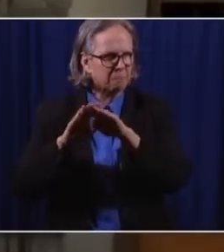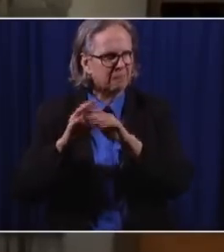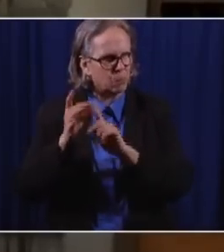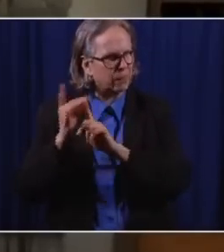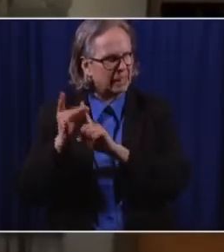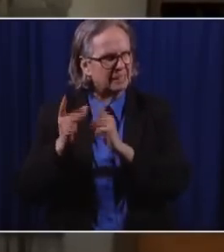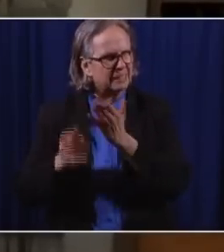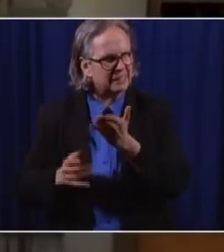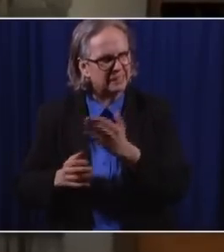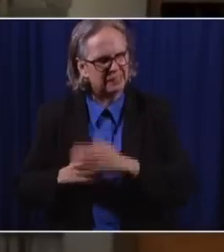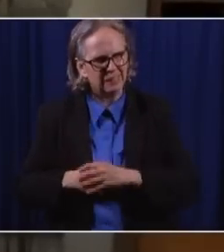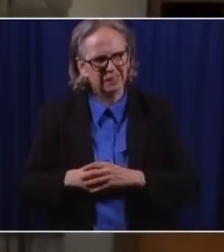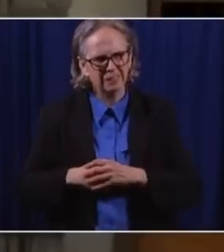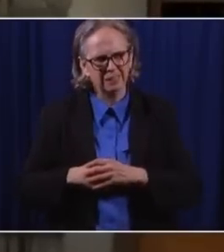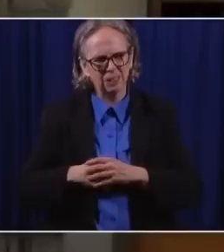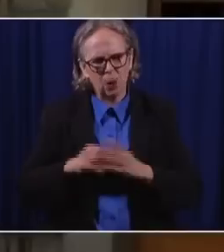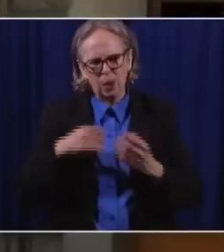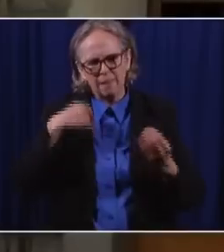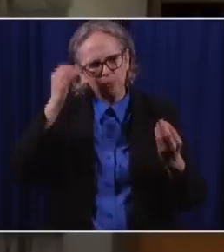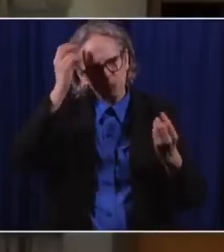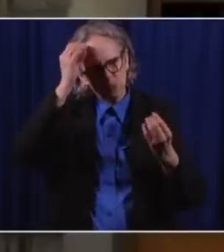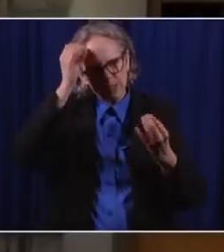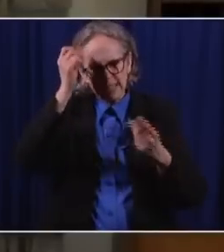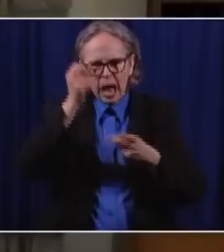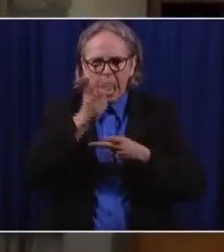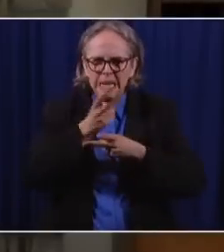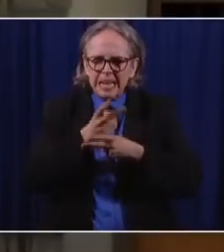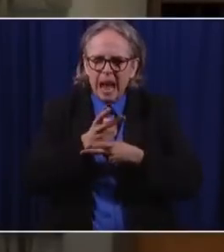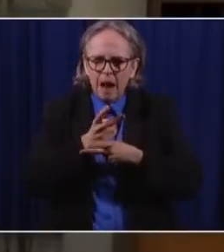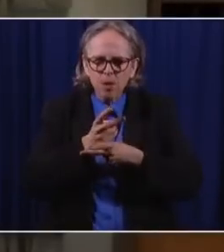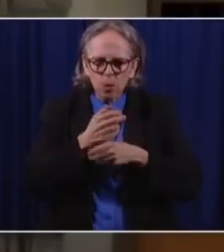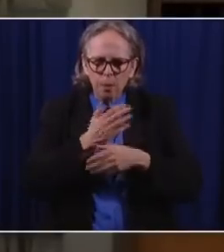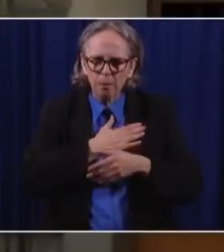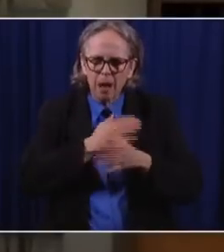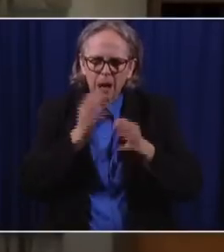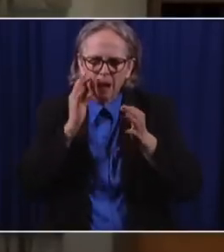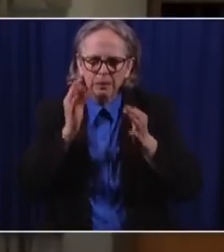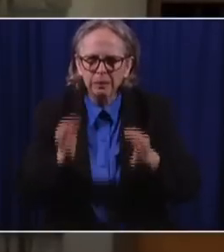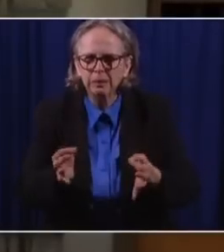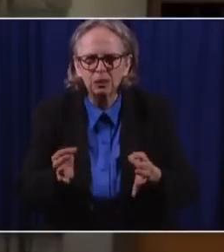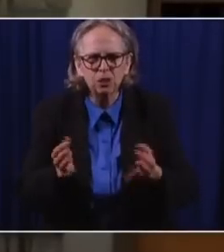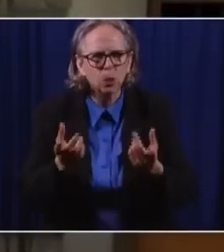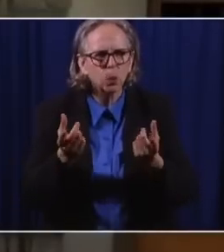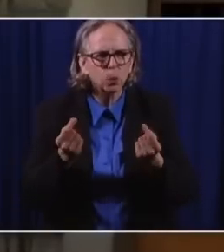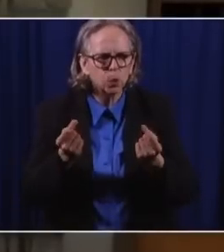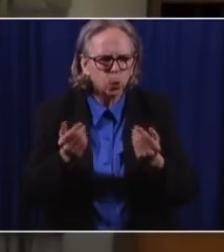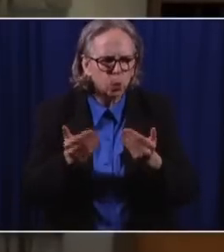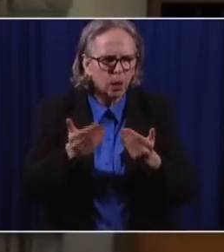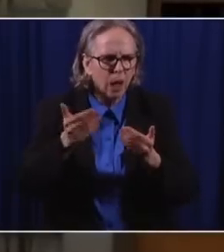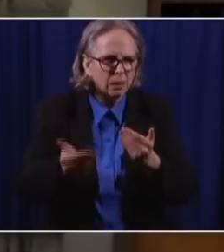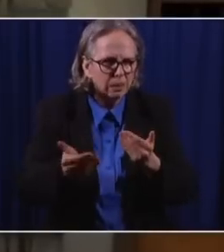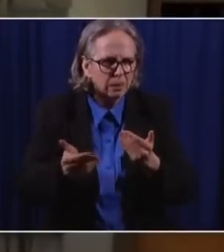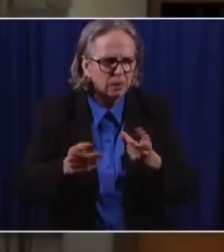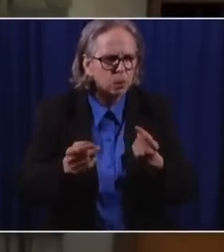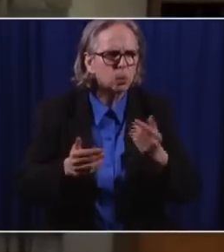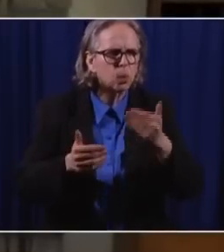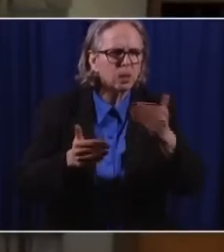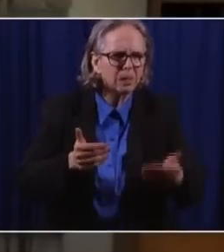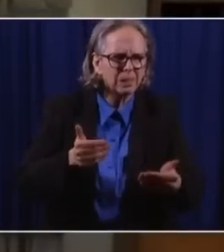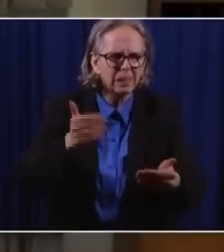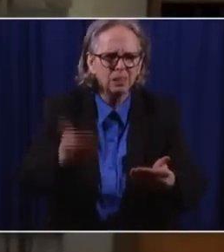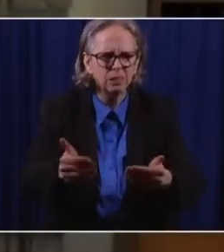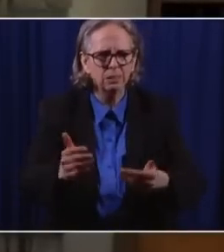surgical in what we're doing so that we know what we're doing does have an impact. We also know that when